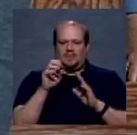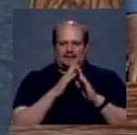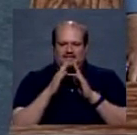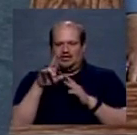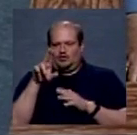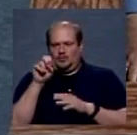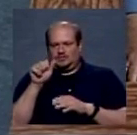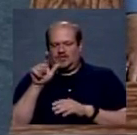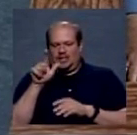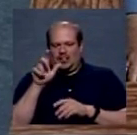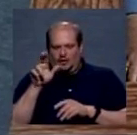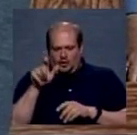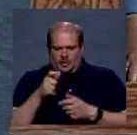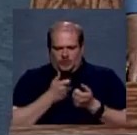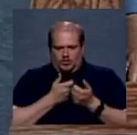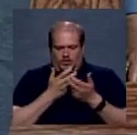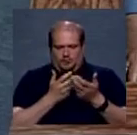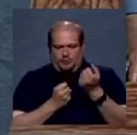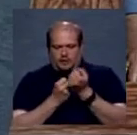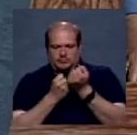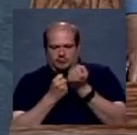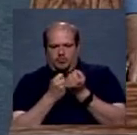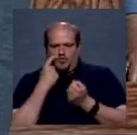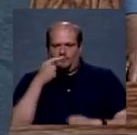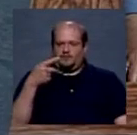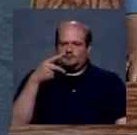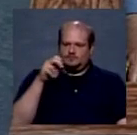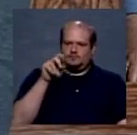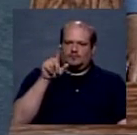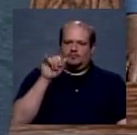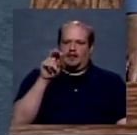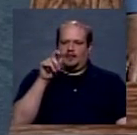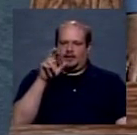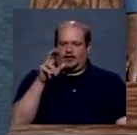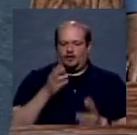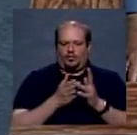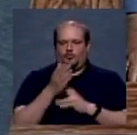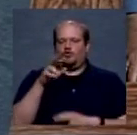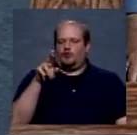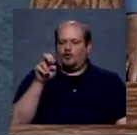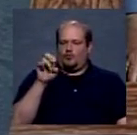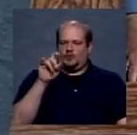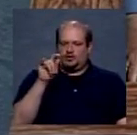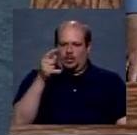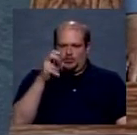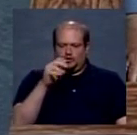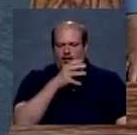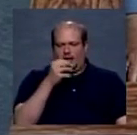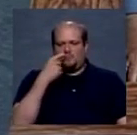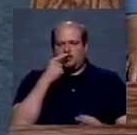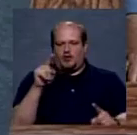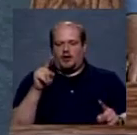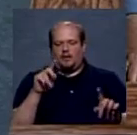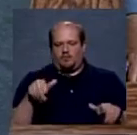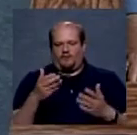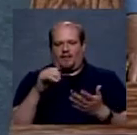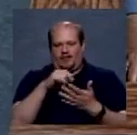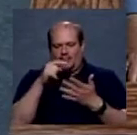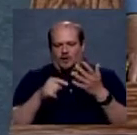would need to express support of pollinators via a resolution and proclamation and provide these along